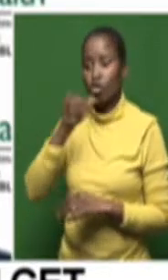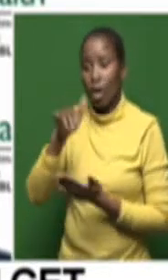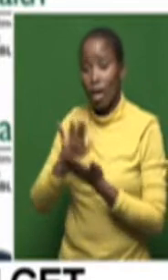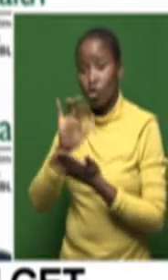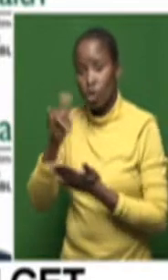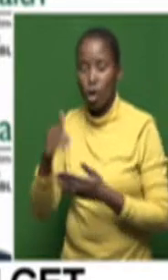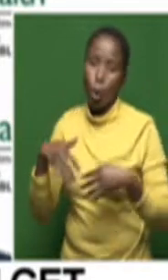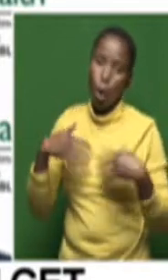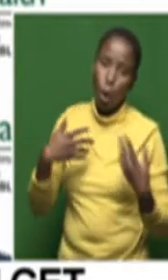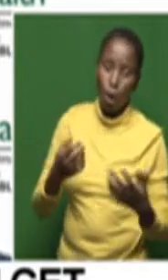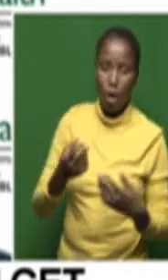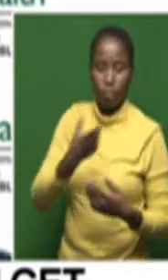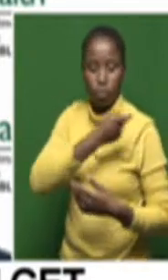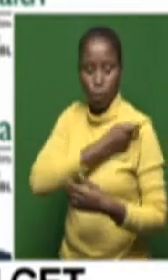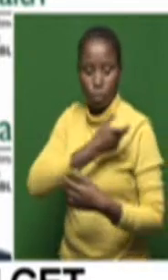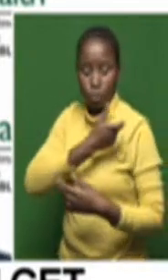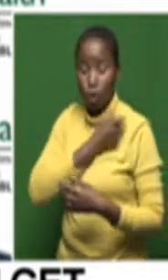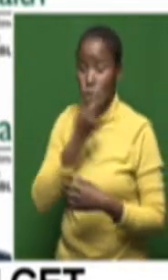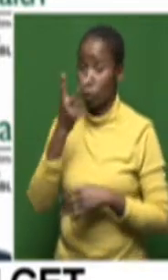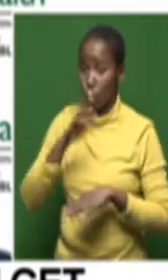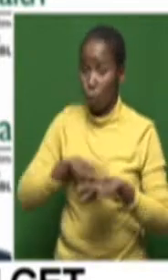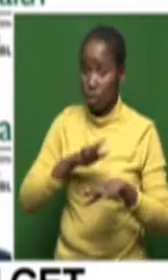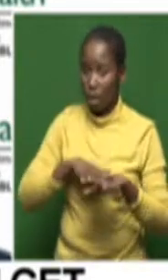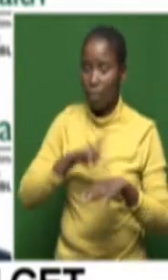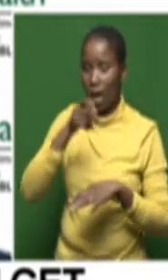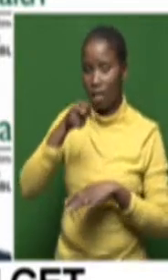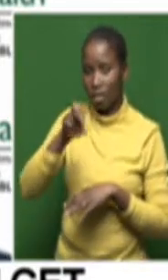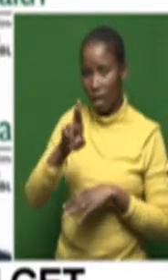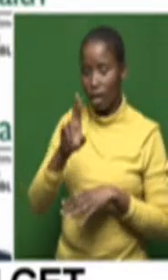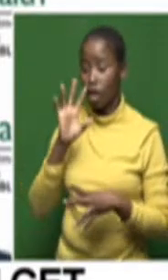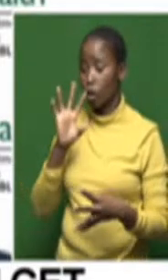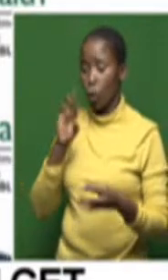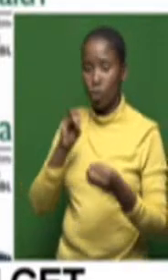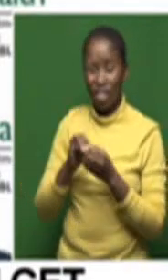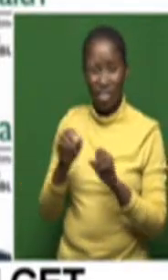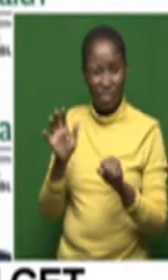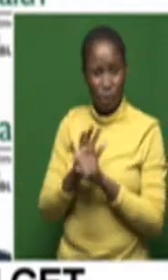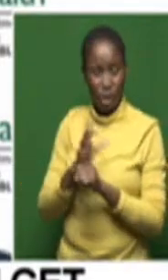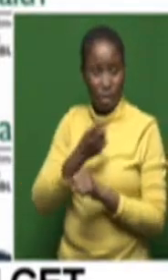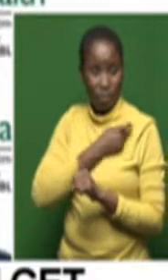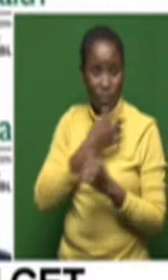2 doses of the Pfizer vaccine has now surpassed